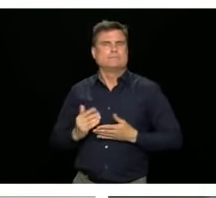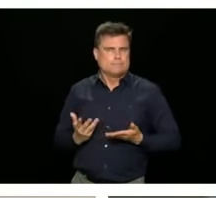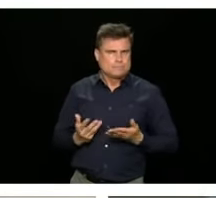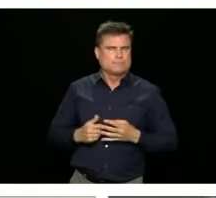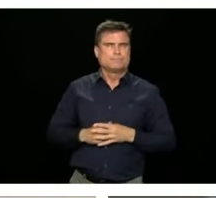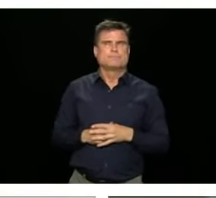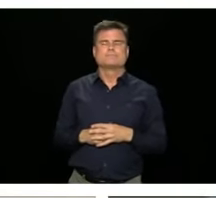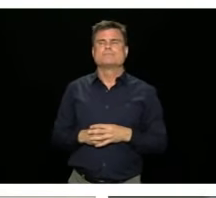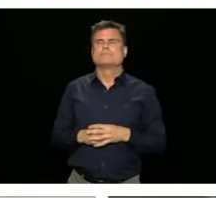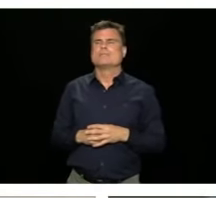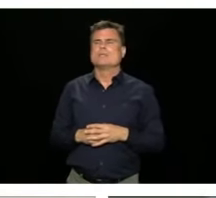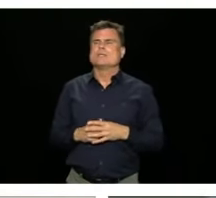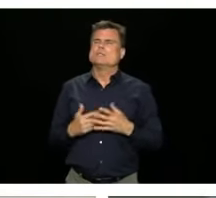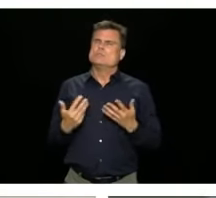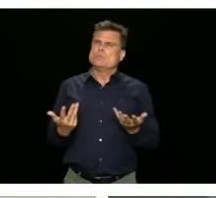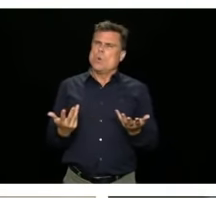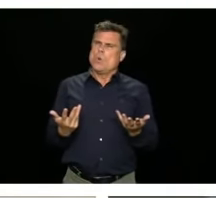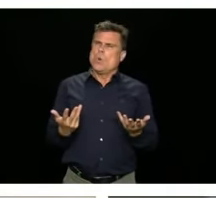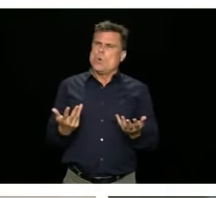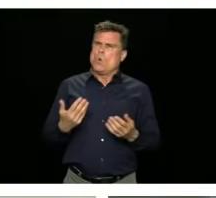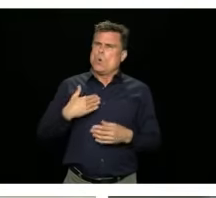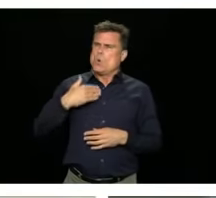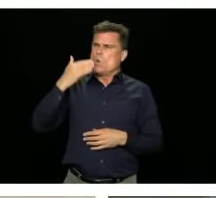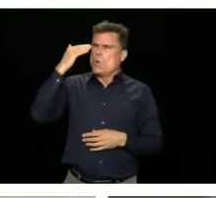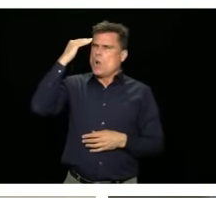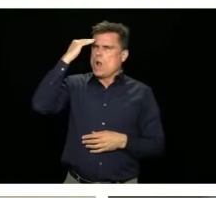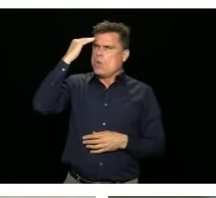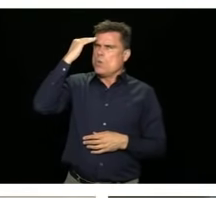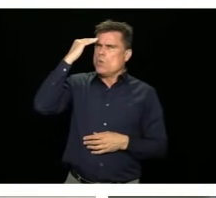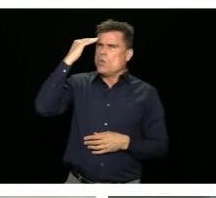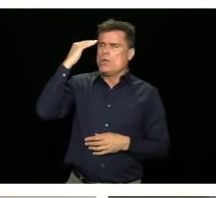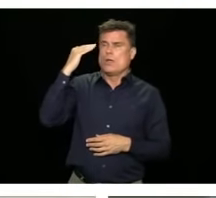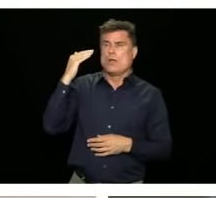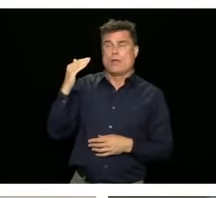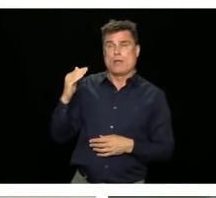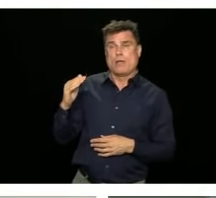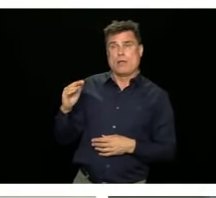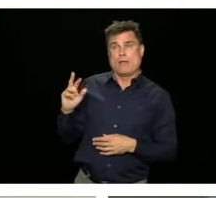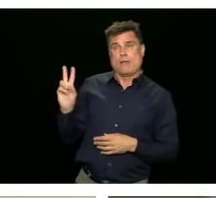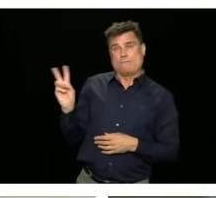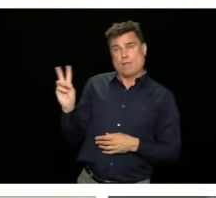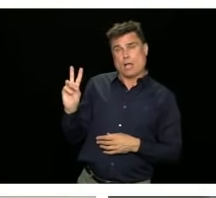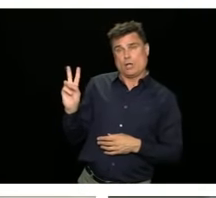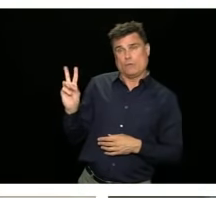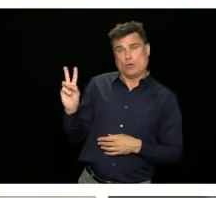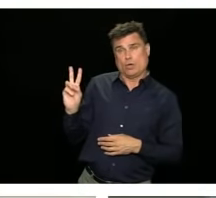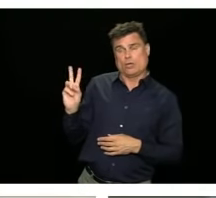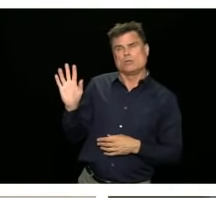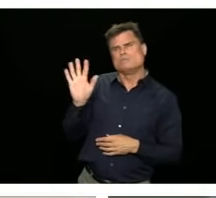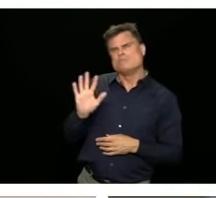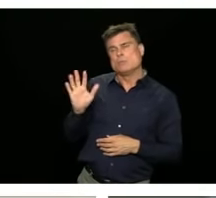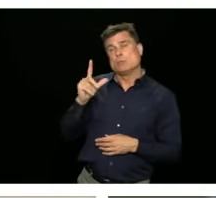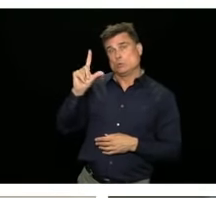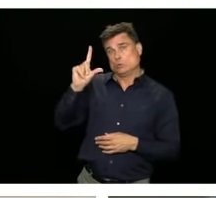of the municipal budget goes to the police, and they've been very squeamish